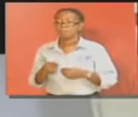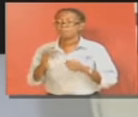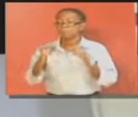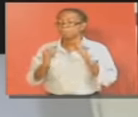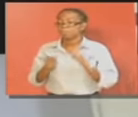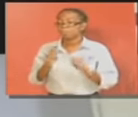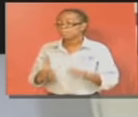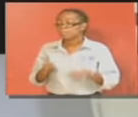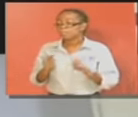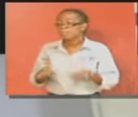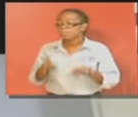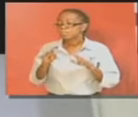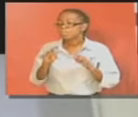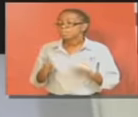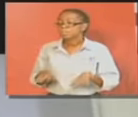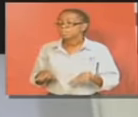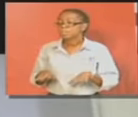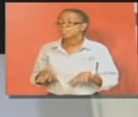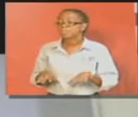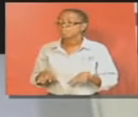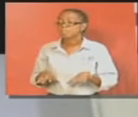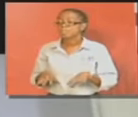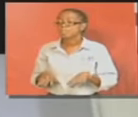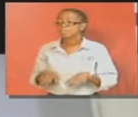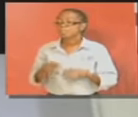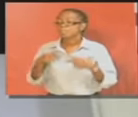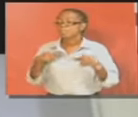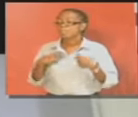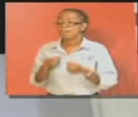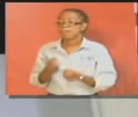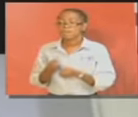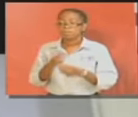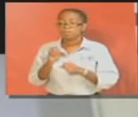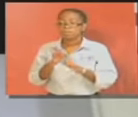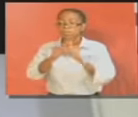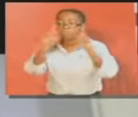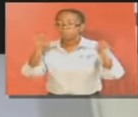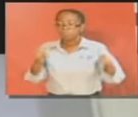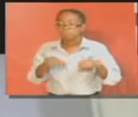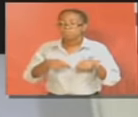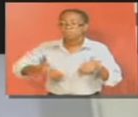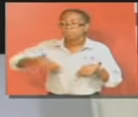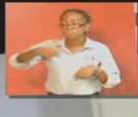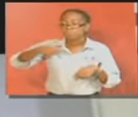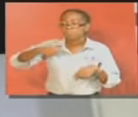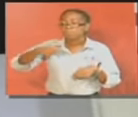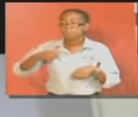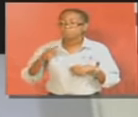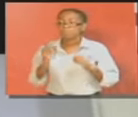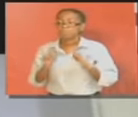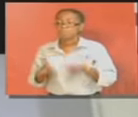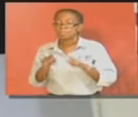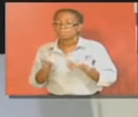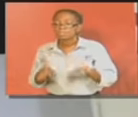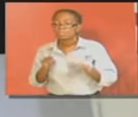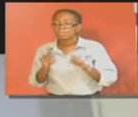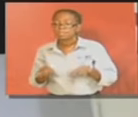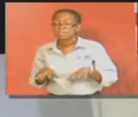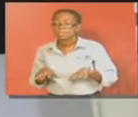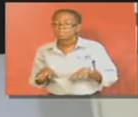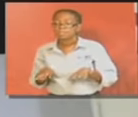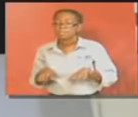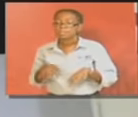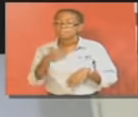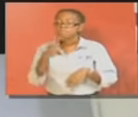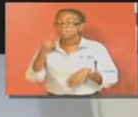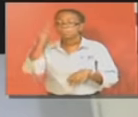late last year. I remember that it wasn't implemented immediately because there was some verification that needed to be done that wasn't